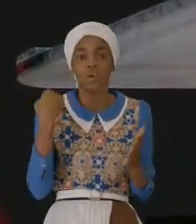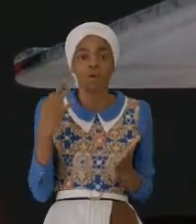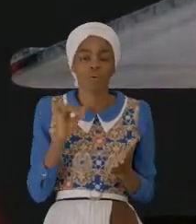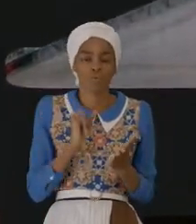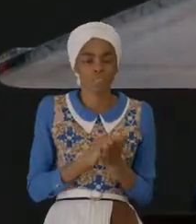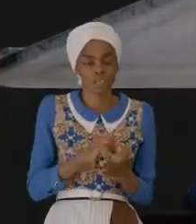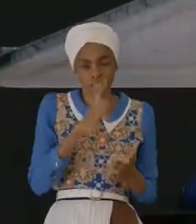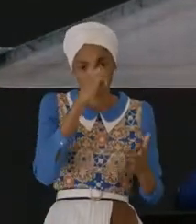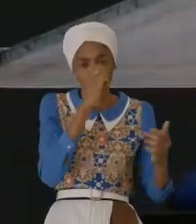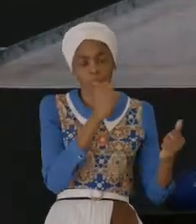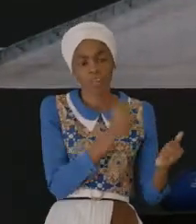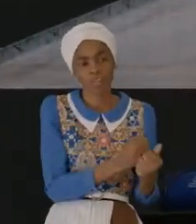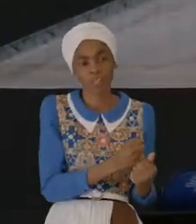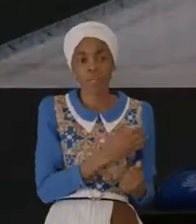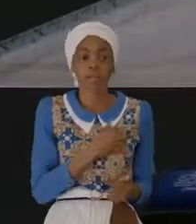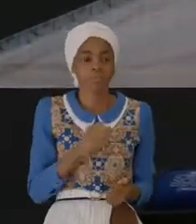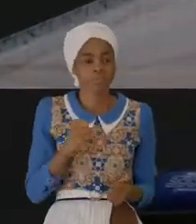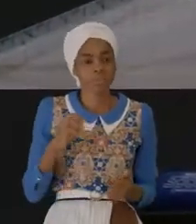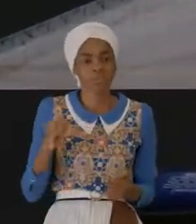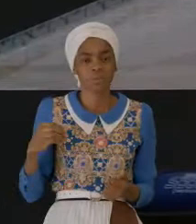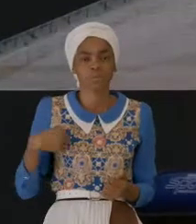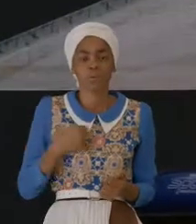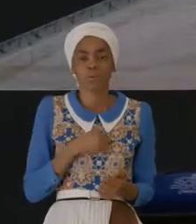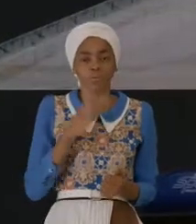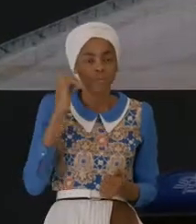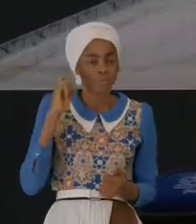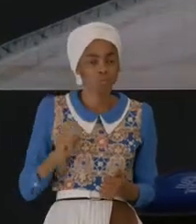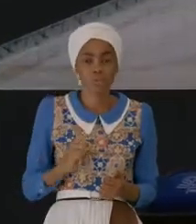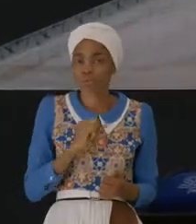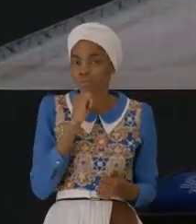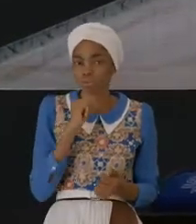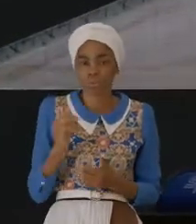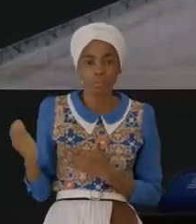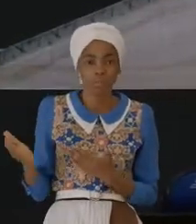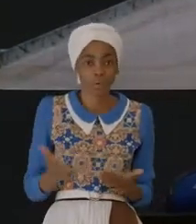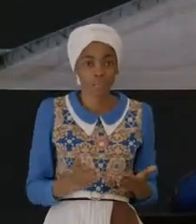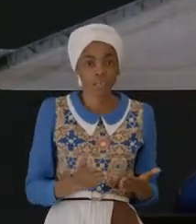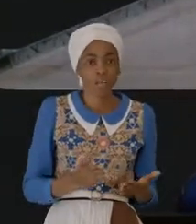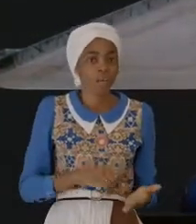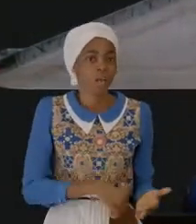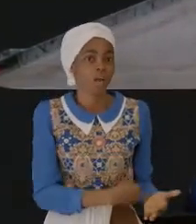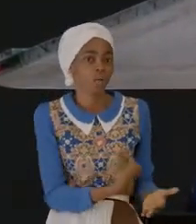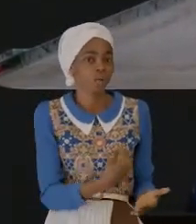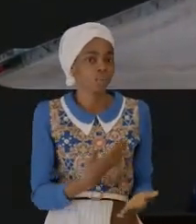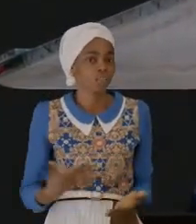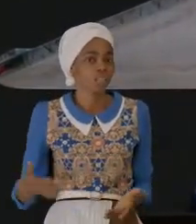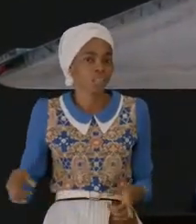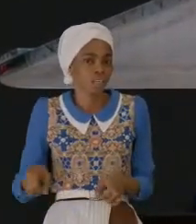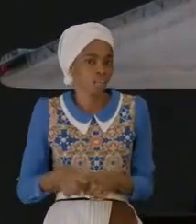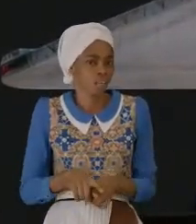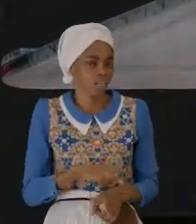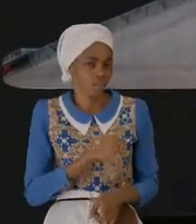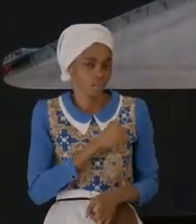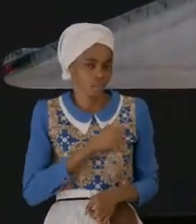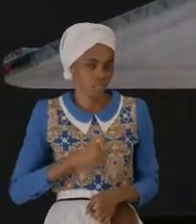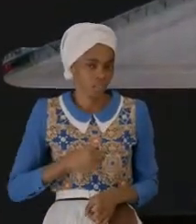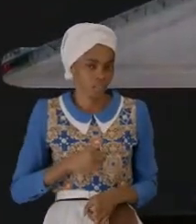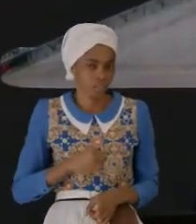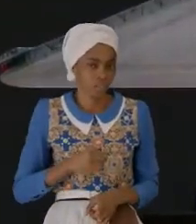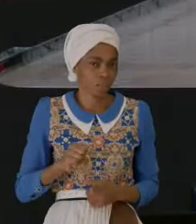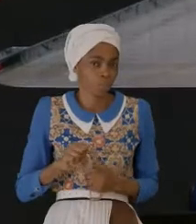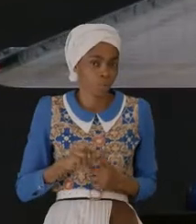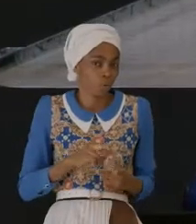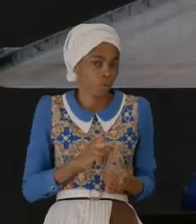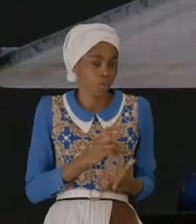faith and so we must not bring in another sin like circumcision like any